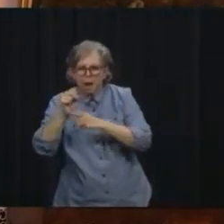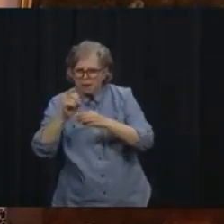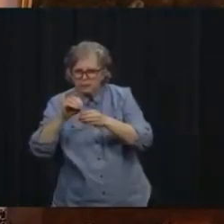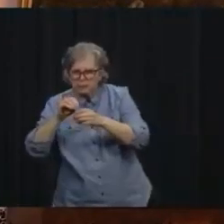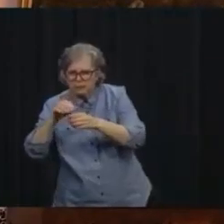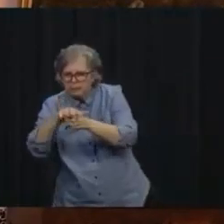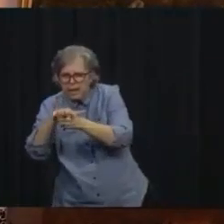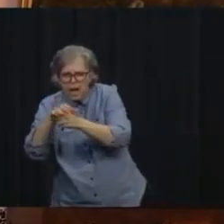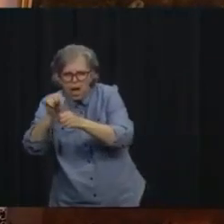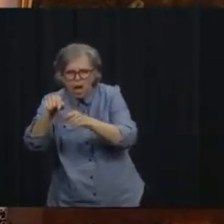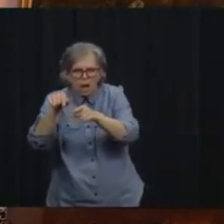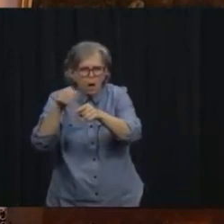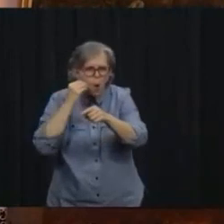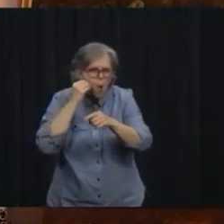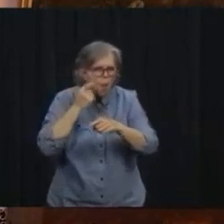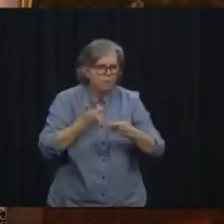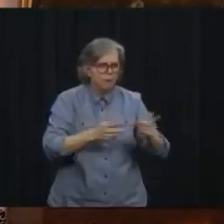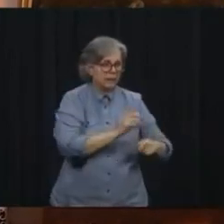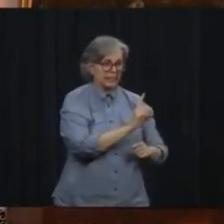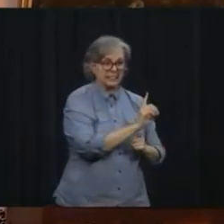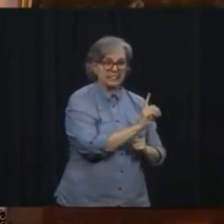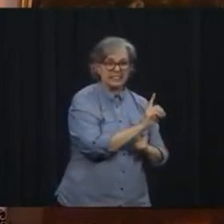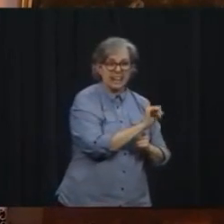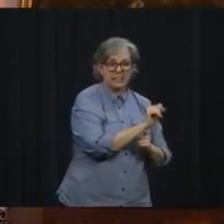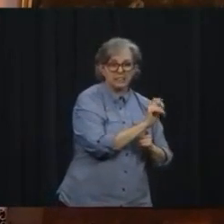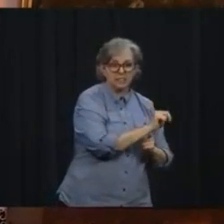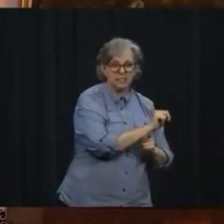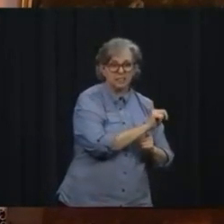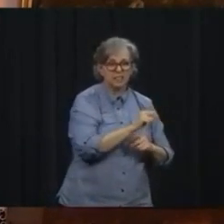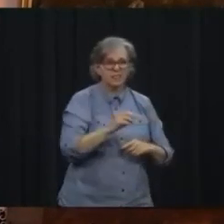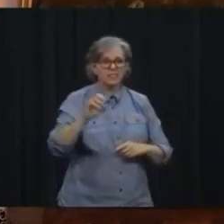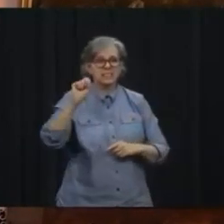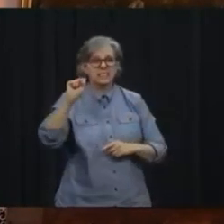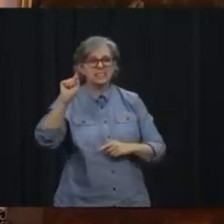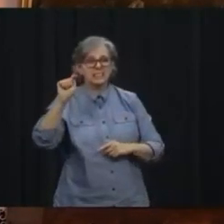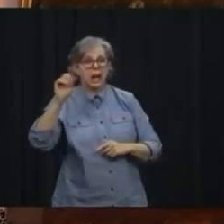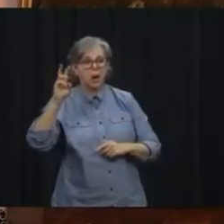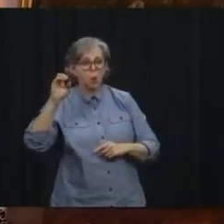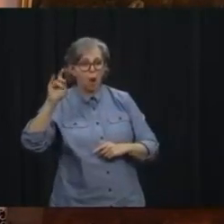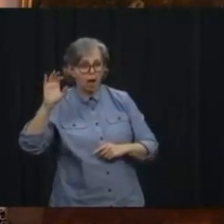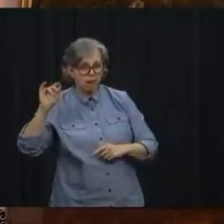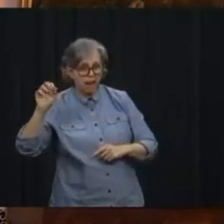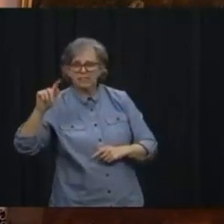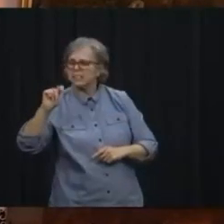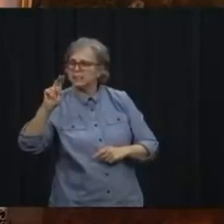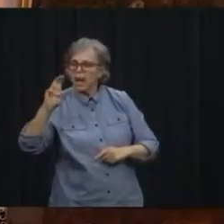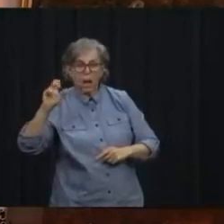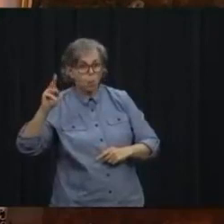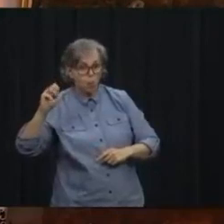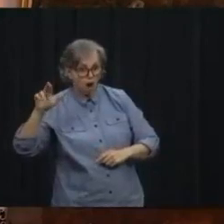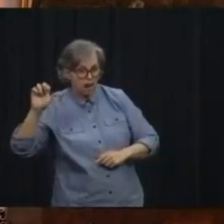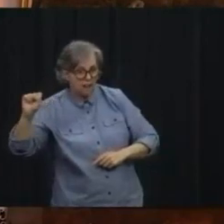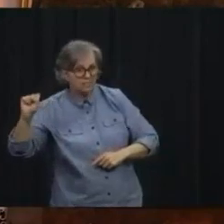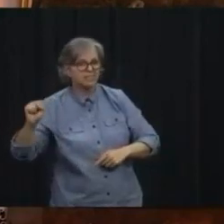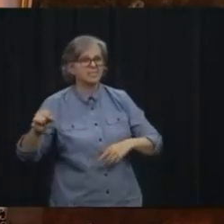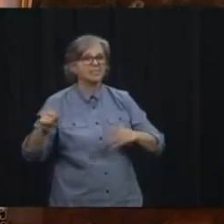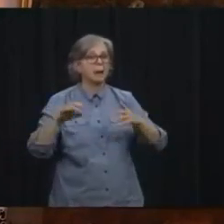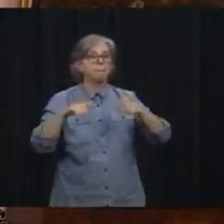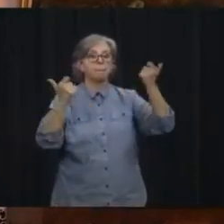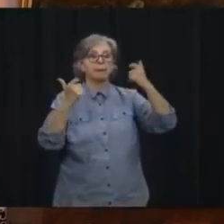We have 58 people hospitalized, multiple in ICU. We are taking people off of ventilators in